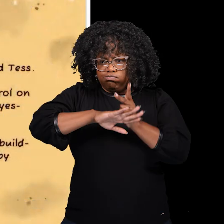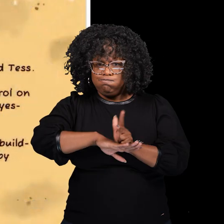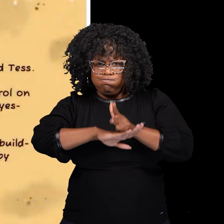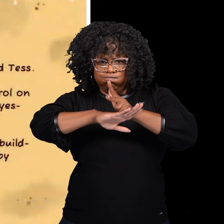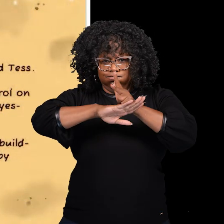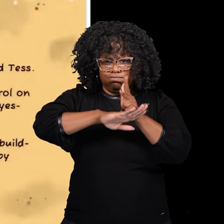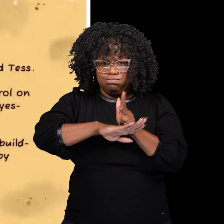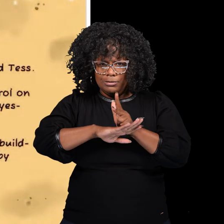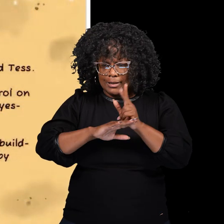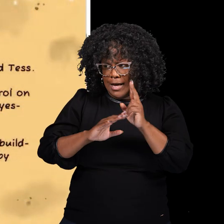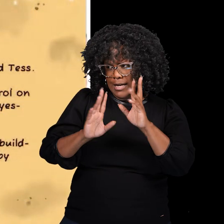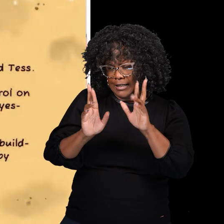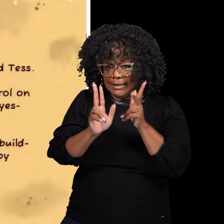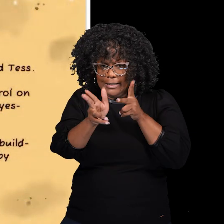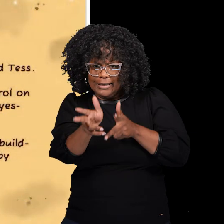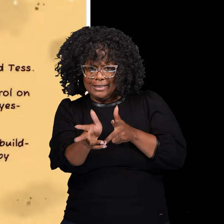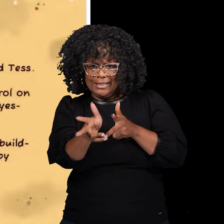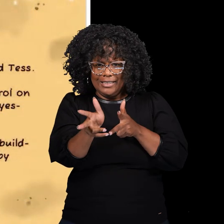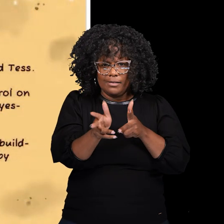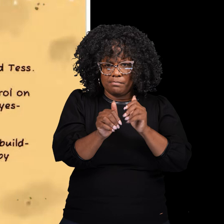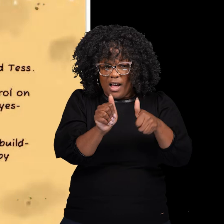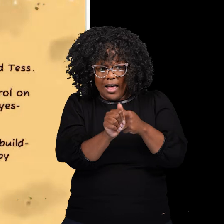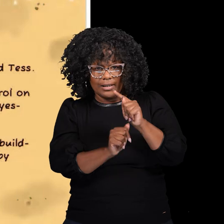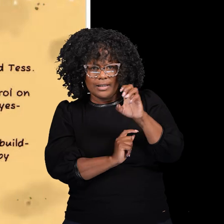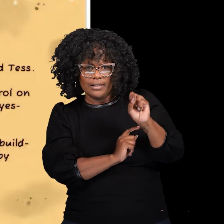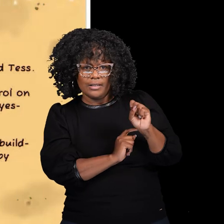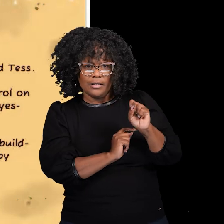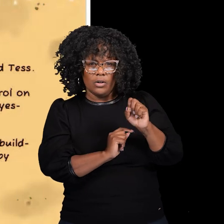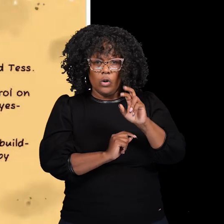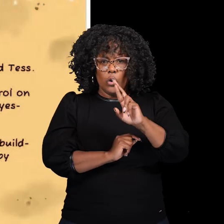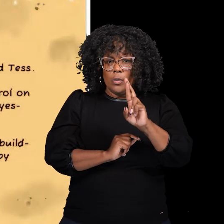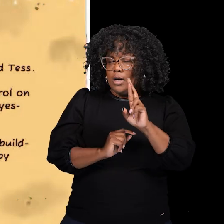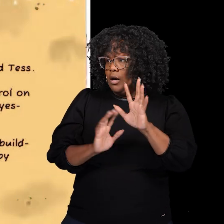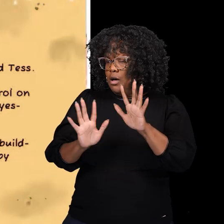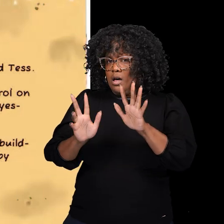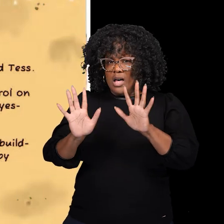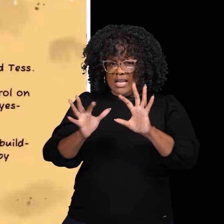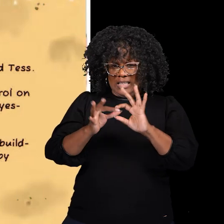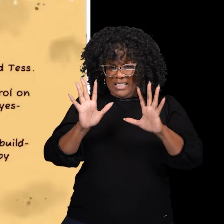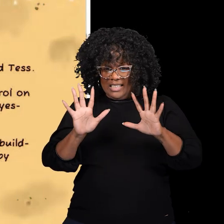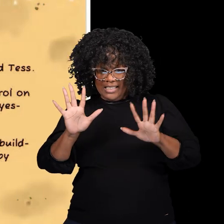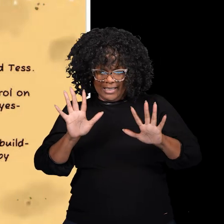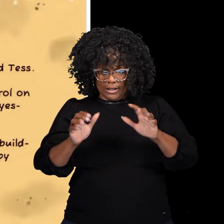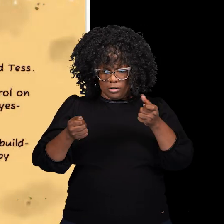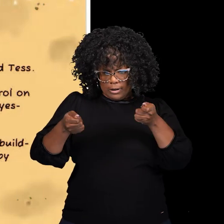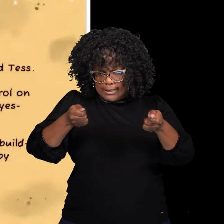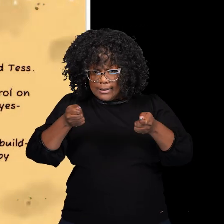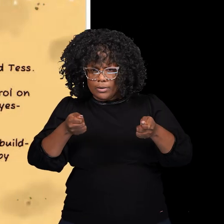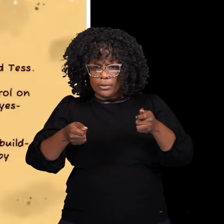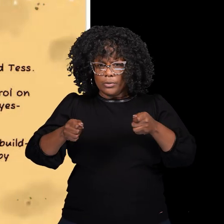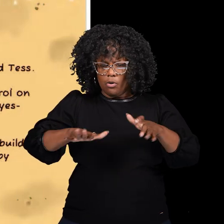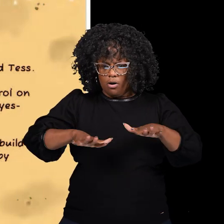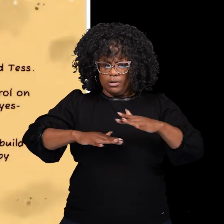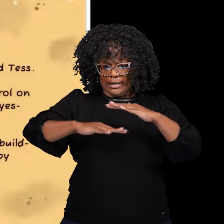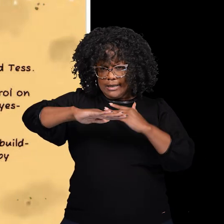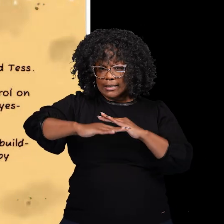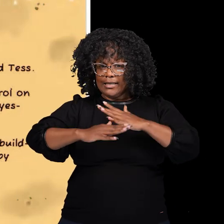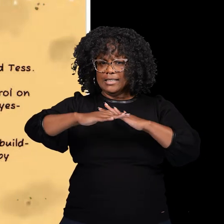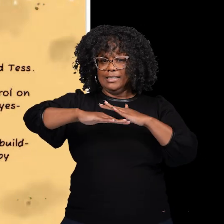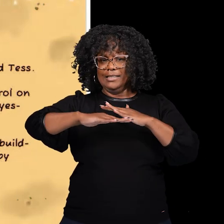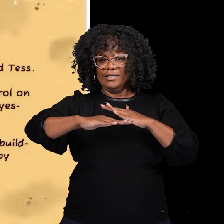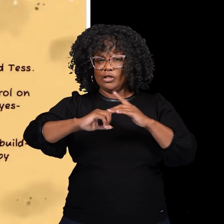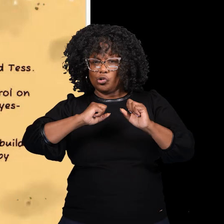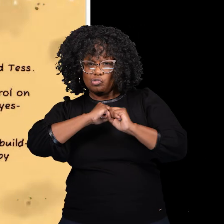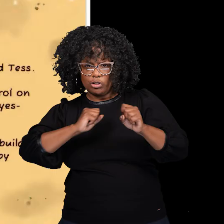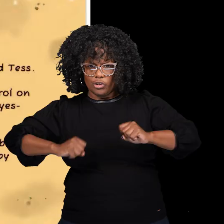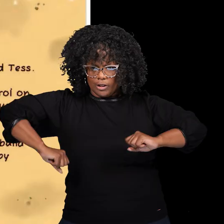engine rumbles as she idles to a stop behind Tess. Ruby disconnects her sway bar to have more control on the uneven